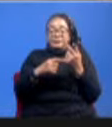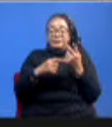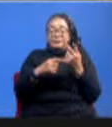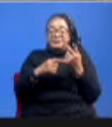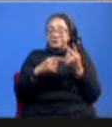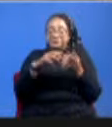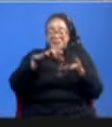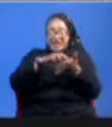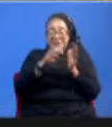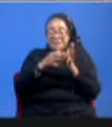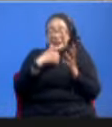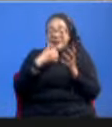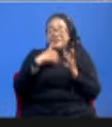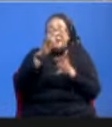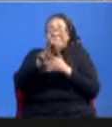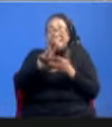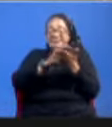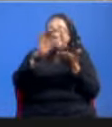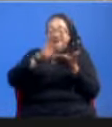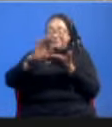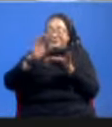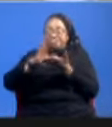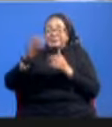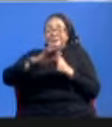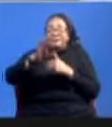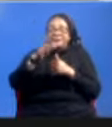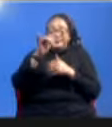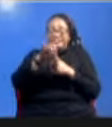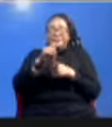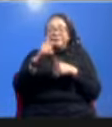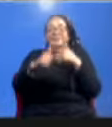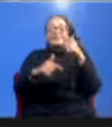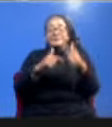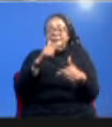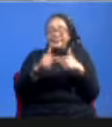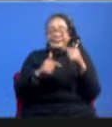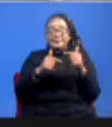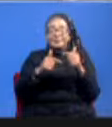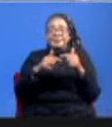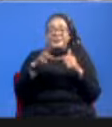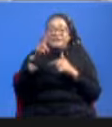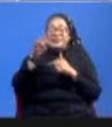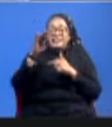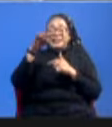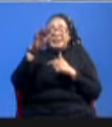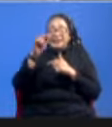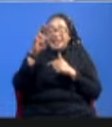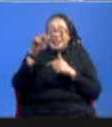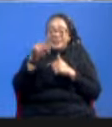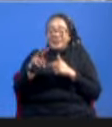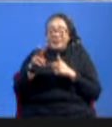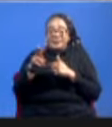delayed disbursement of county revenues continued. Vincent